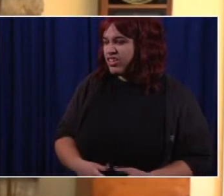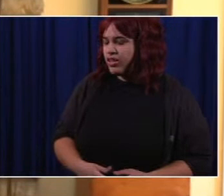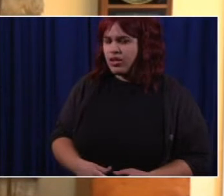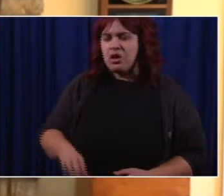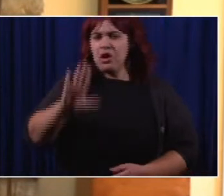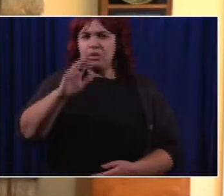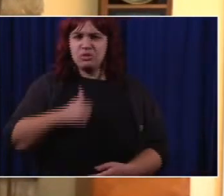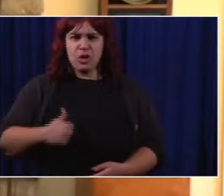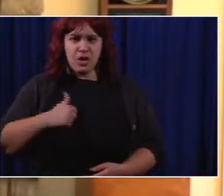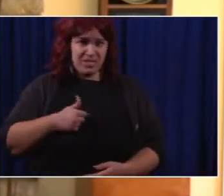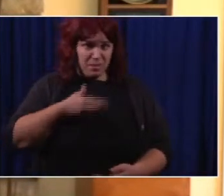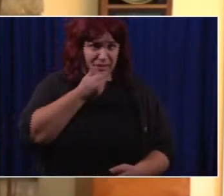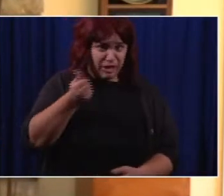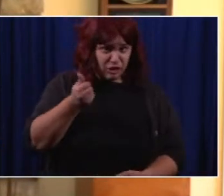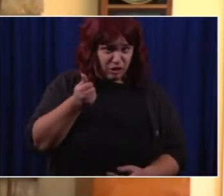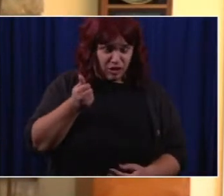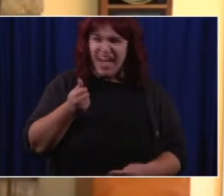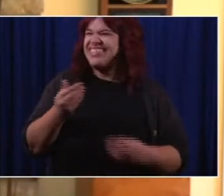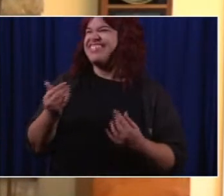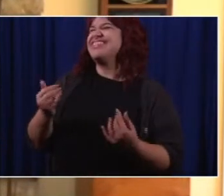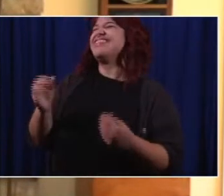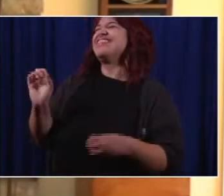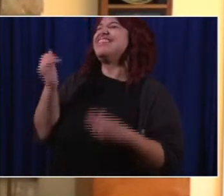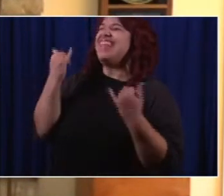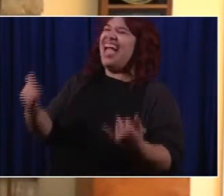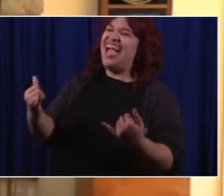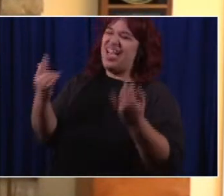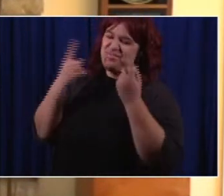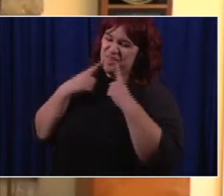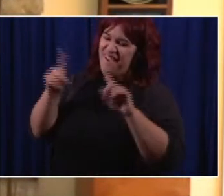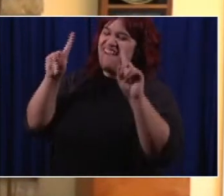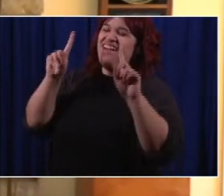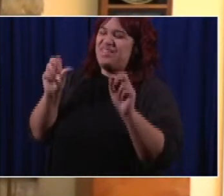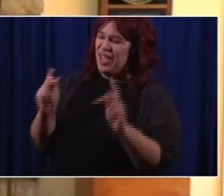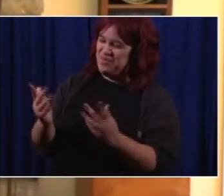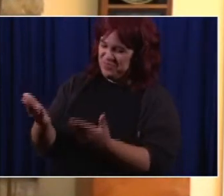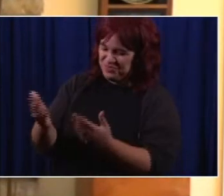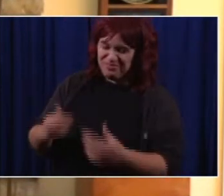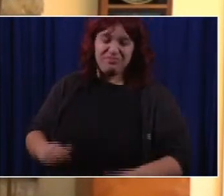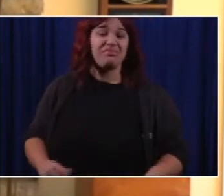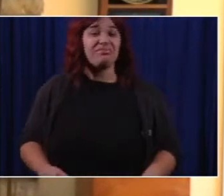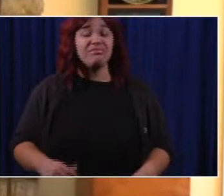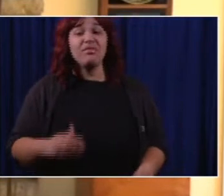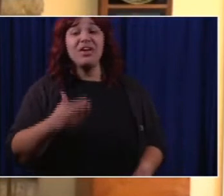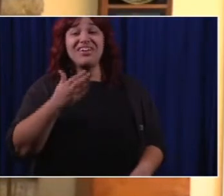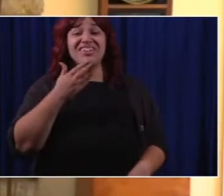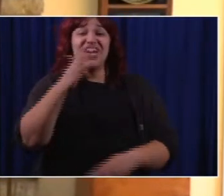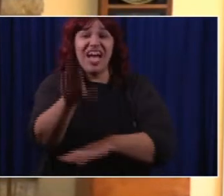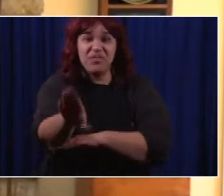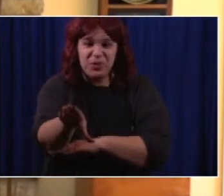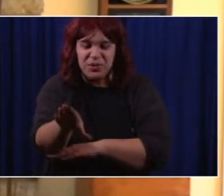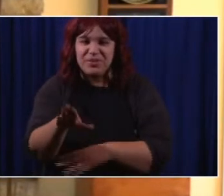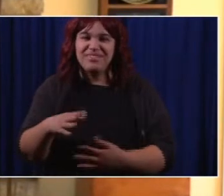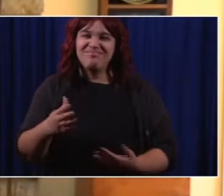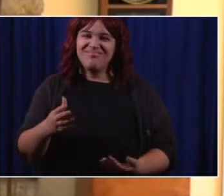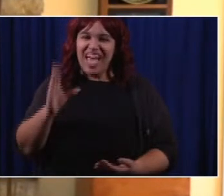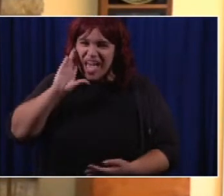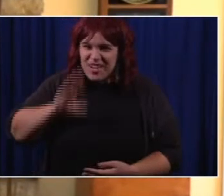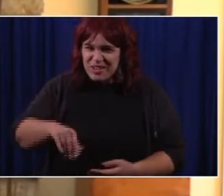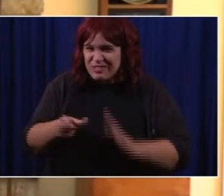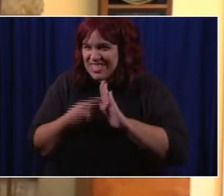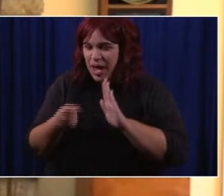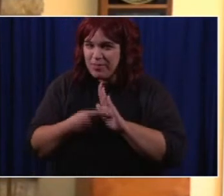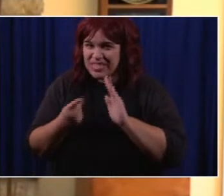Sorry, can you hear me now? Got you now. We got you. Thank you. Good afternoon to you. I know it probably feels sometimes like you don't have a